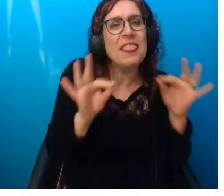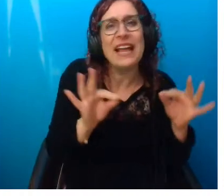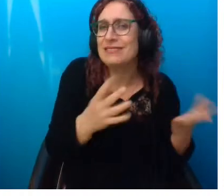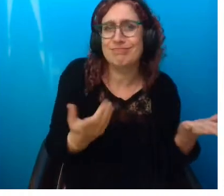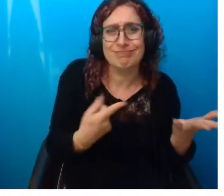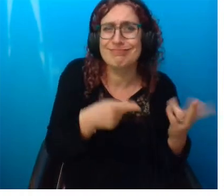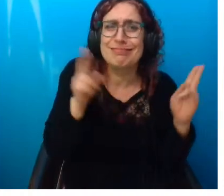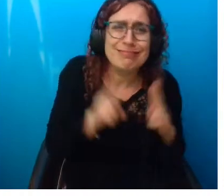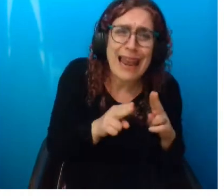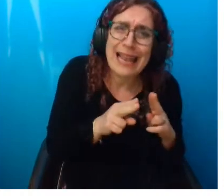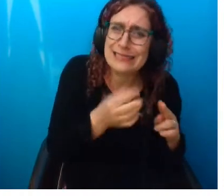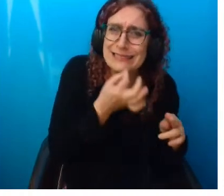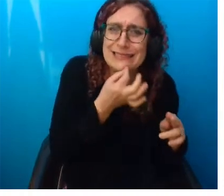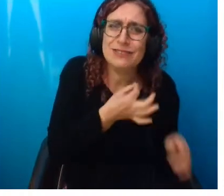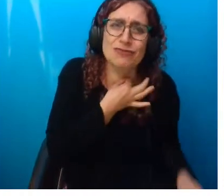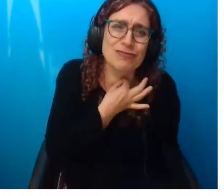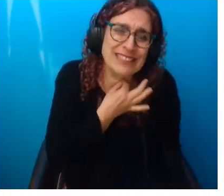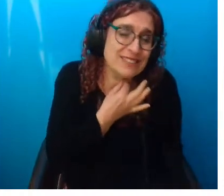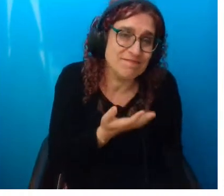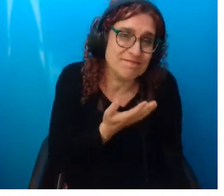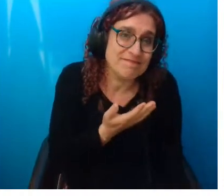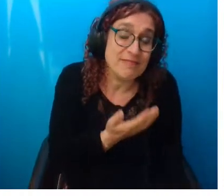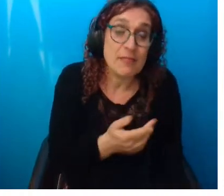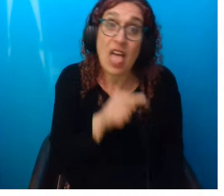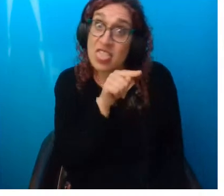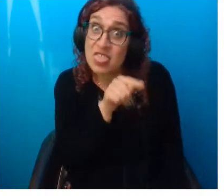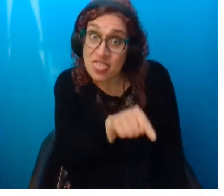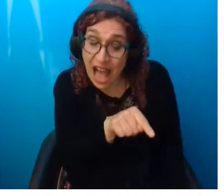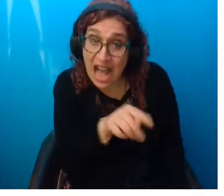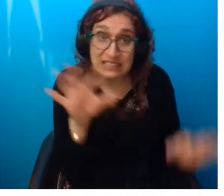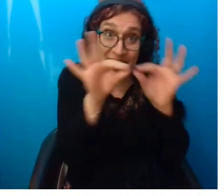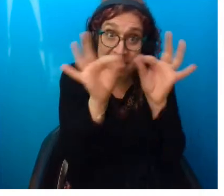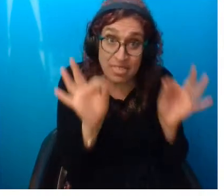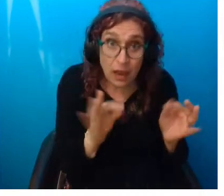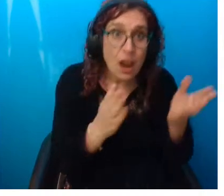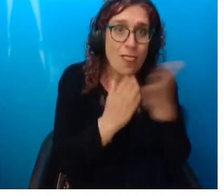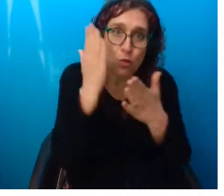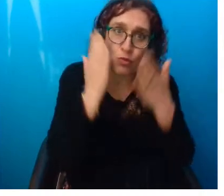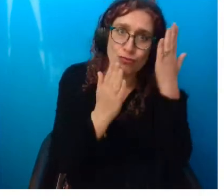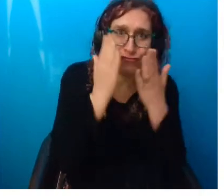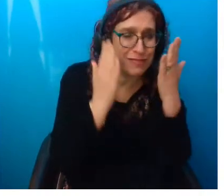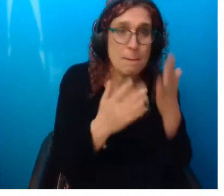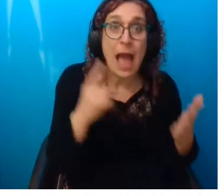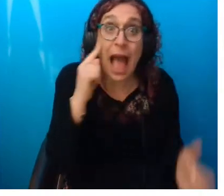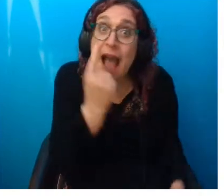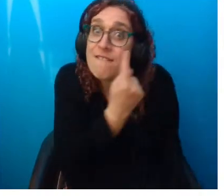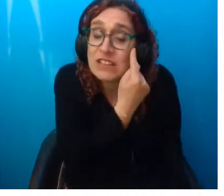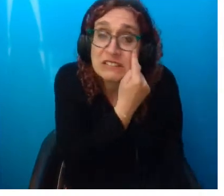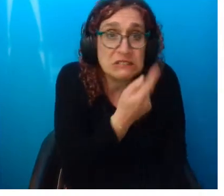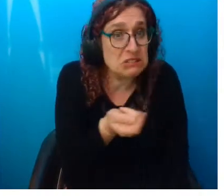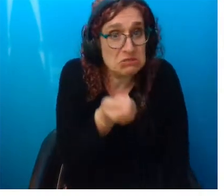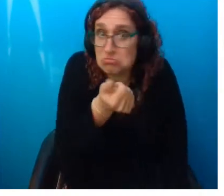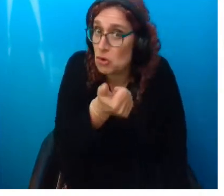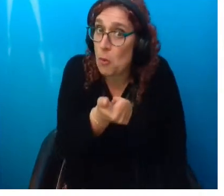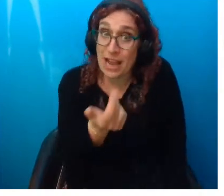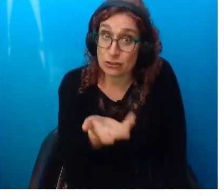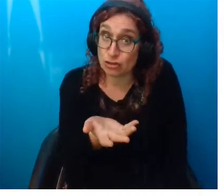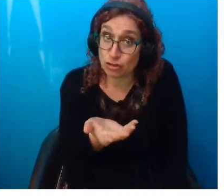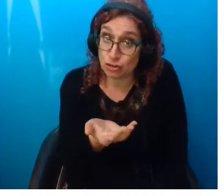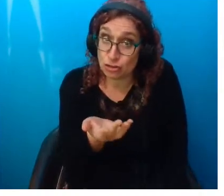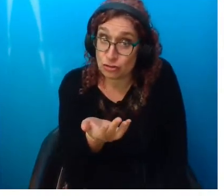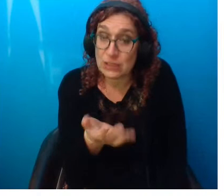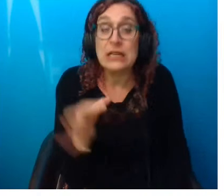There is very, very little evidence for thinning of the skin out with the area of the face and the